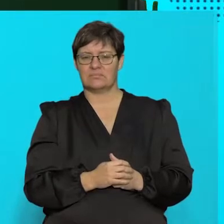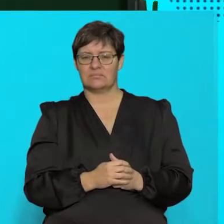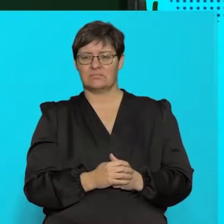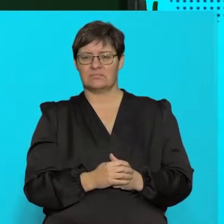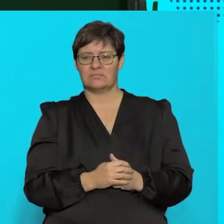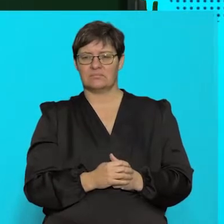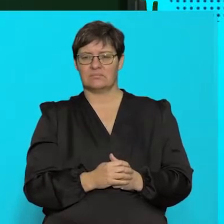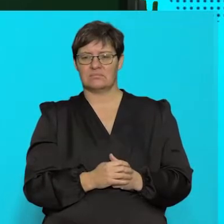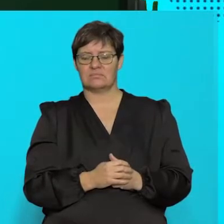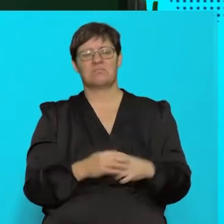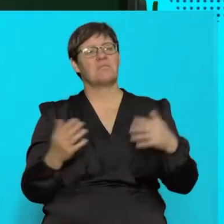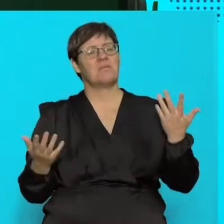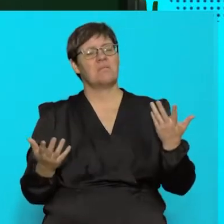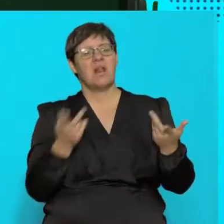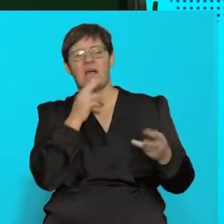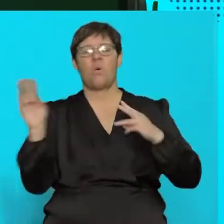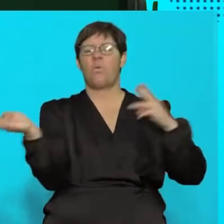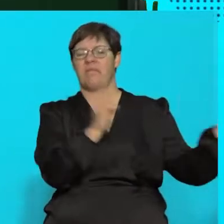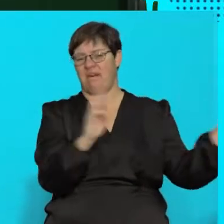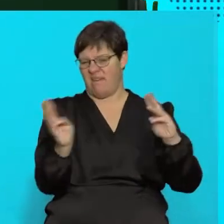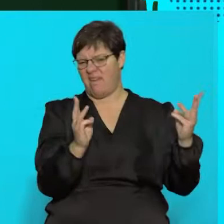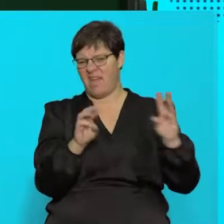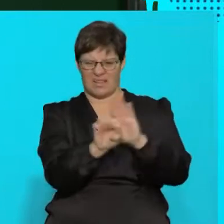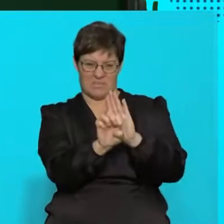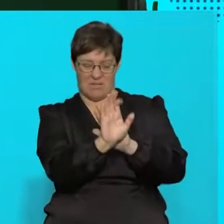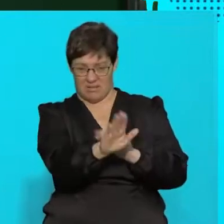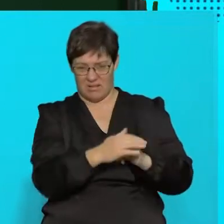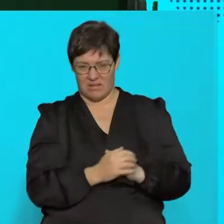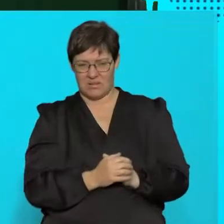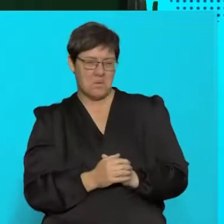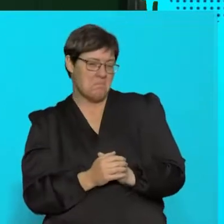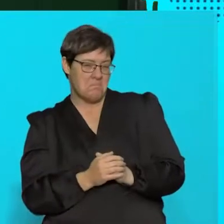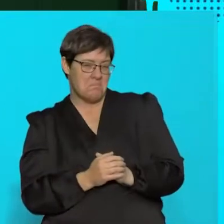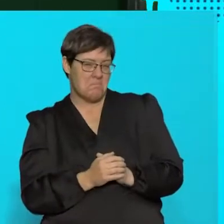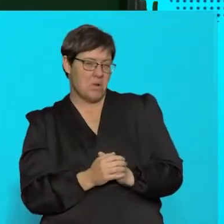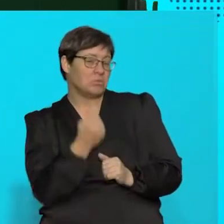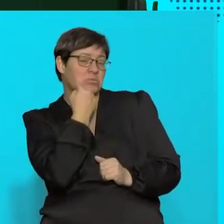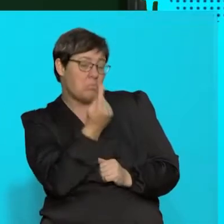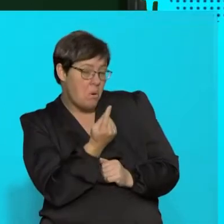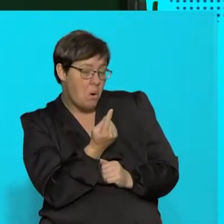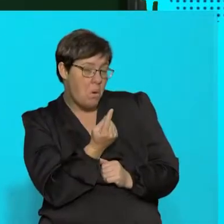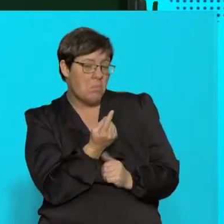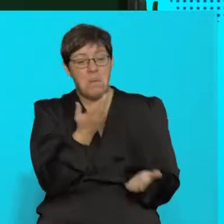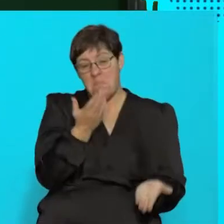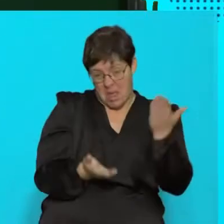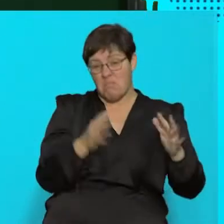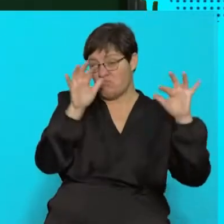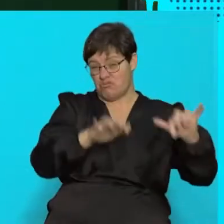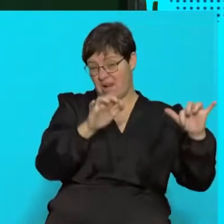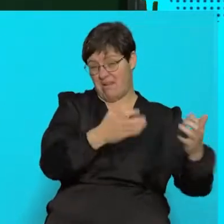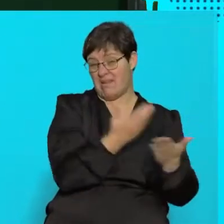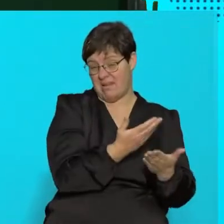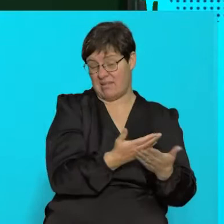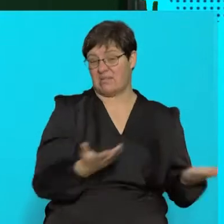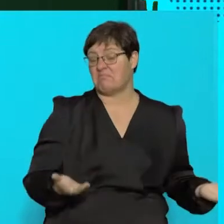Surely, if you weather, also the weatherman will focus the weather. Say, okay, there's this chance that it might rain tomorrow. That's another